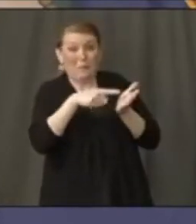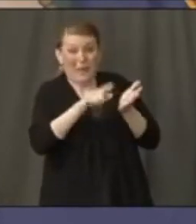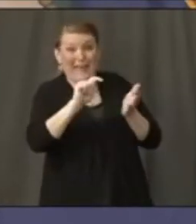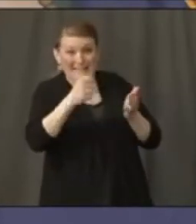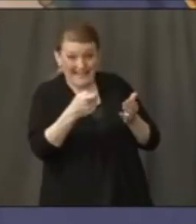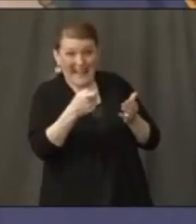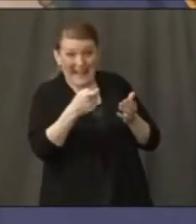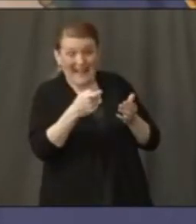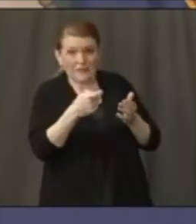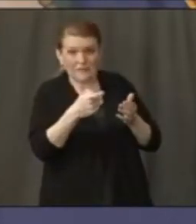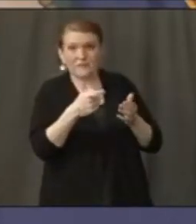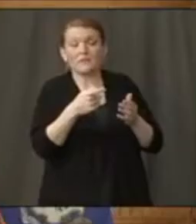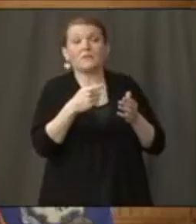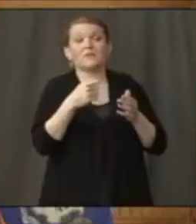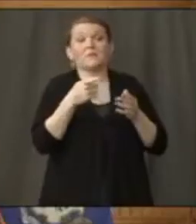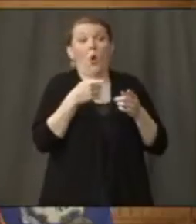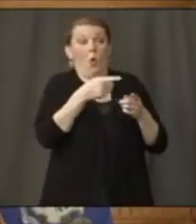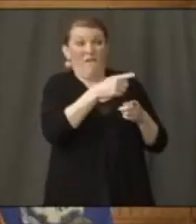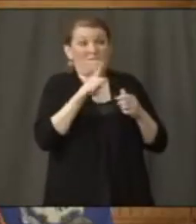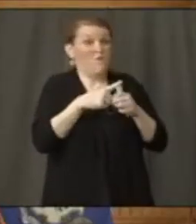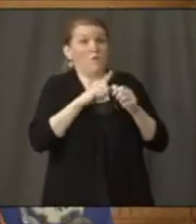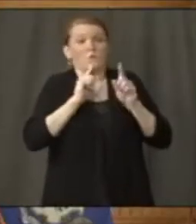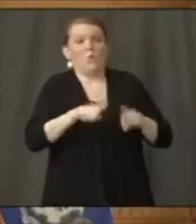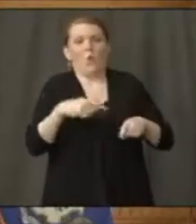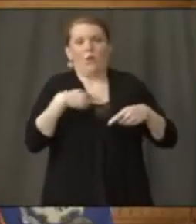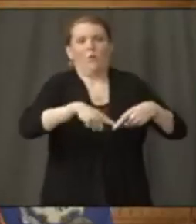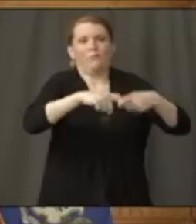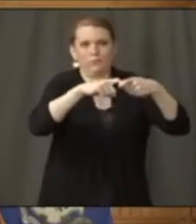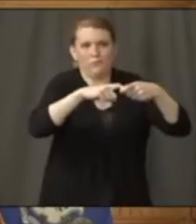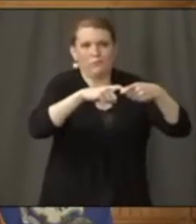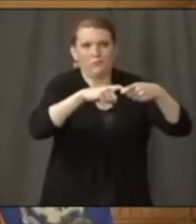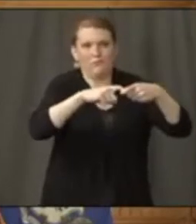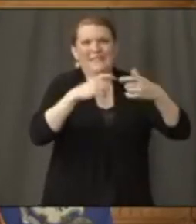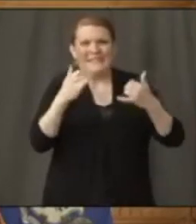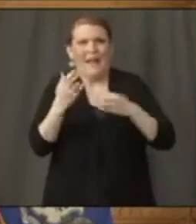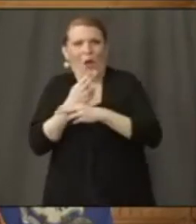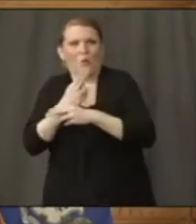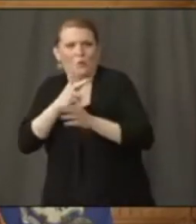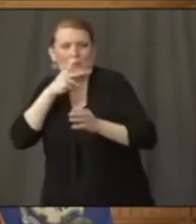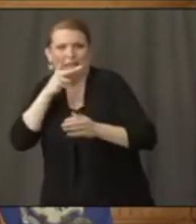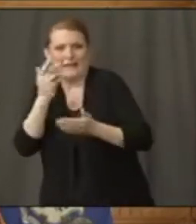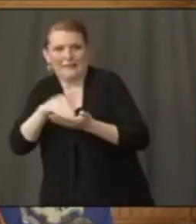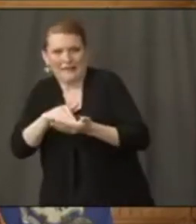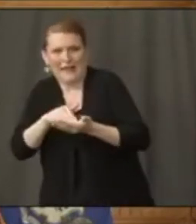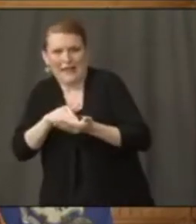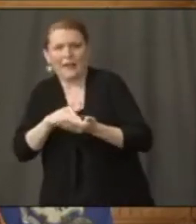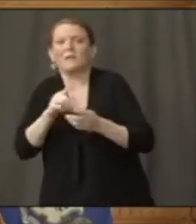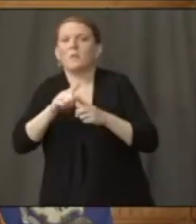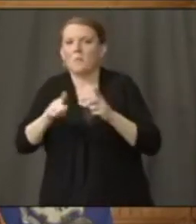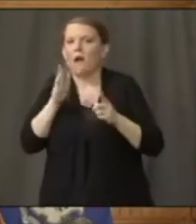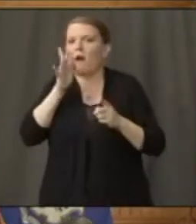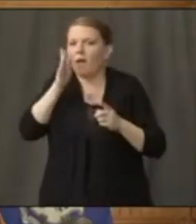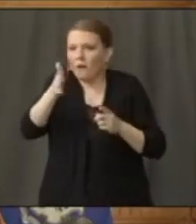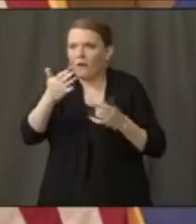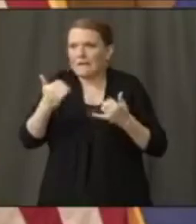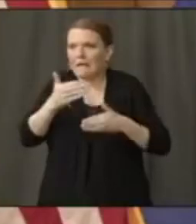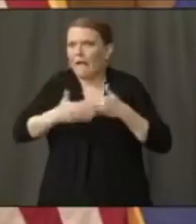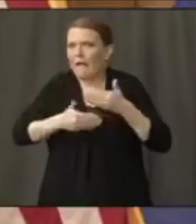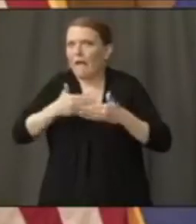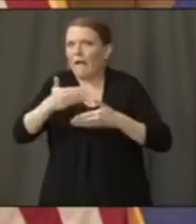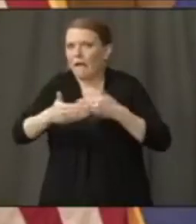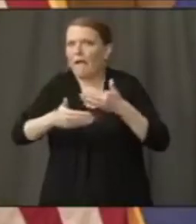Yeah. Well, okay. So what we're going to do is that tax will come back over time. We